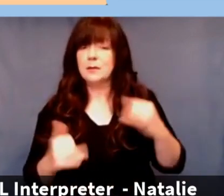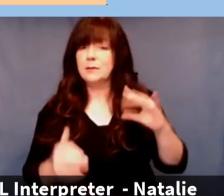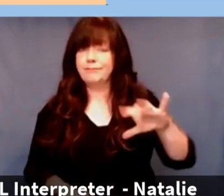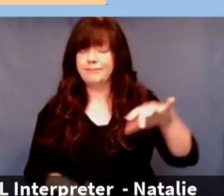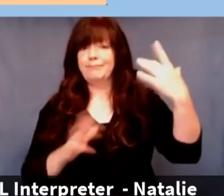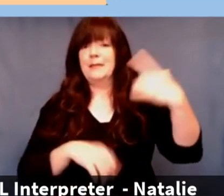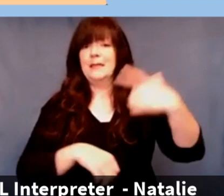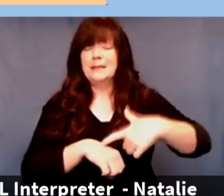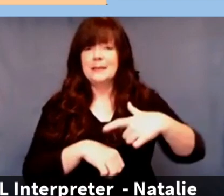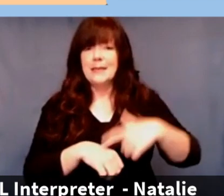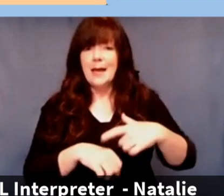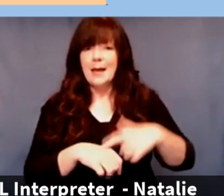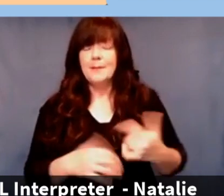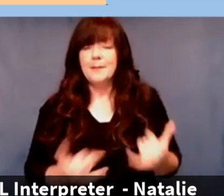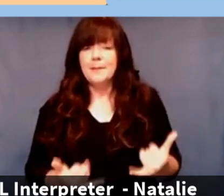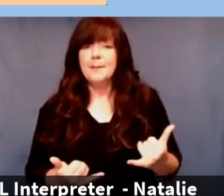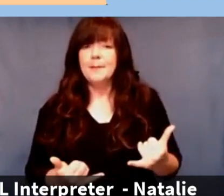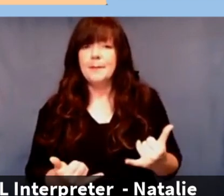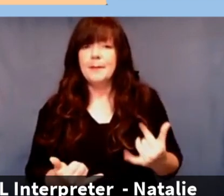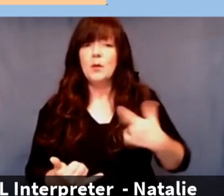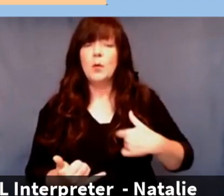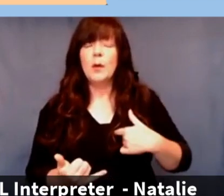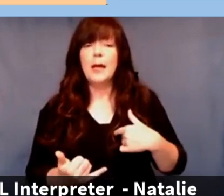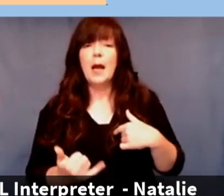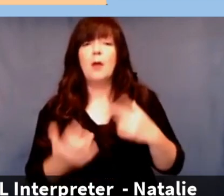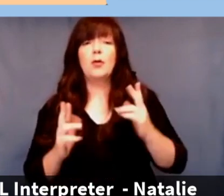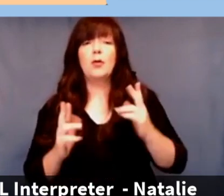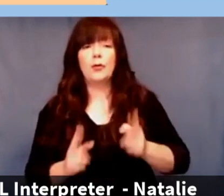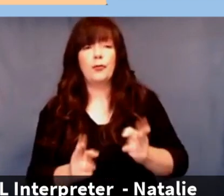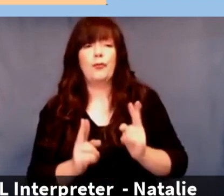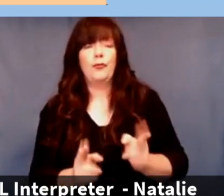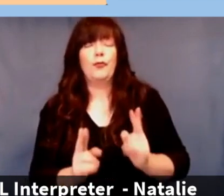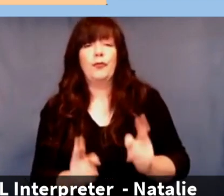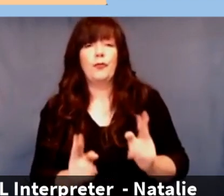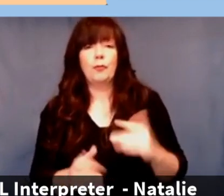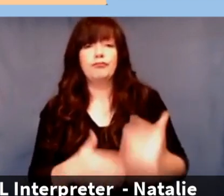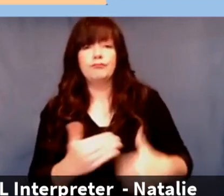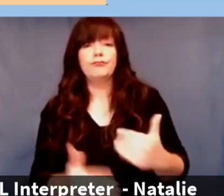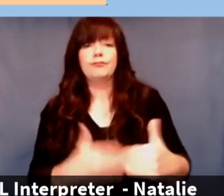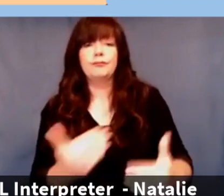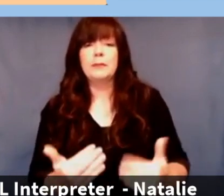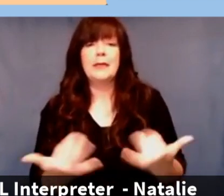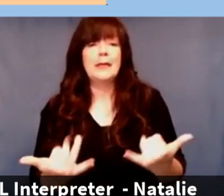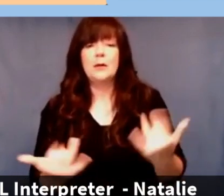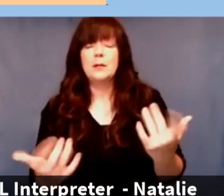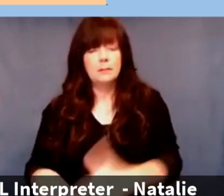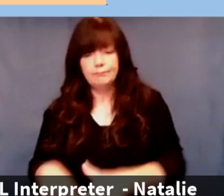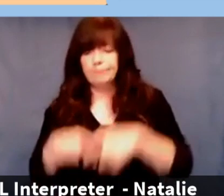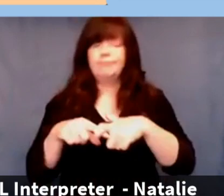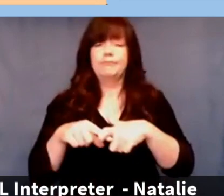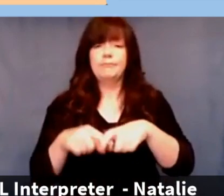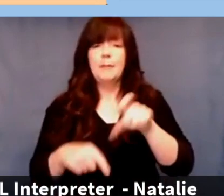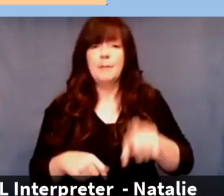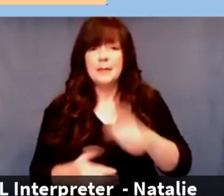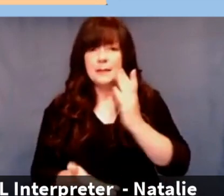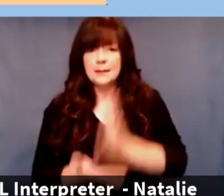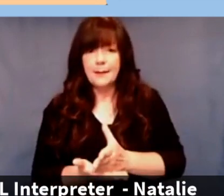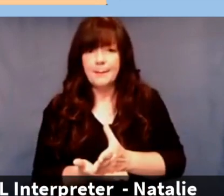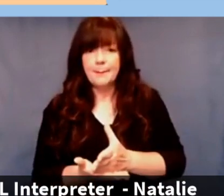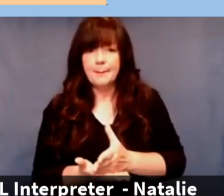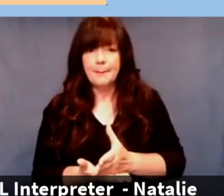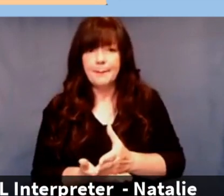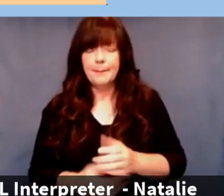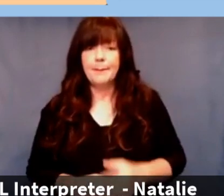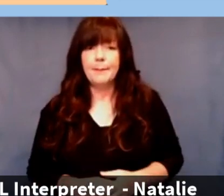we're living, we are go, go, go, go, go. And then now it's like, no, you have to stop. Yeah. You have to